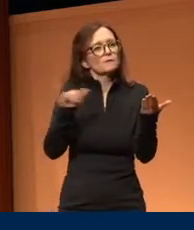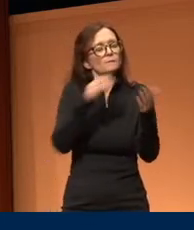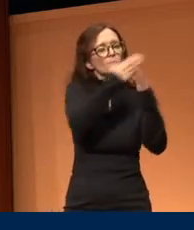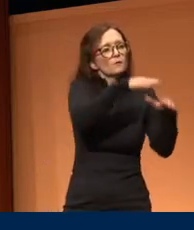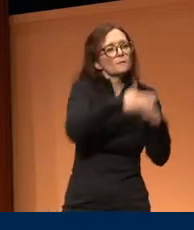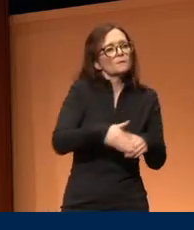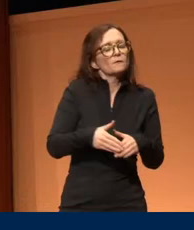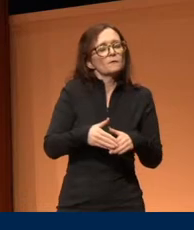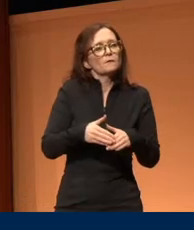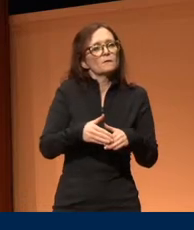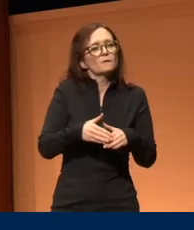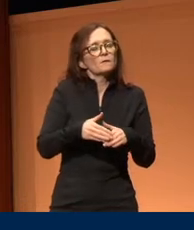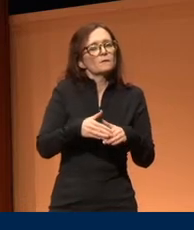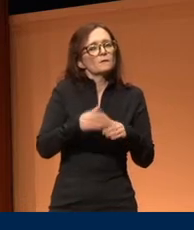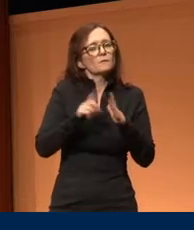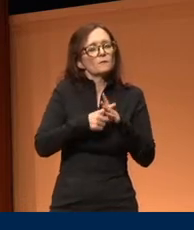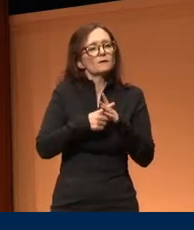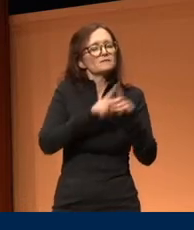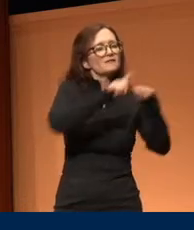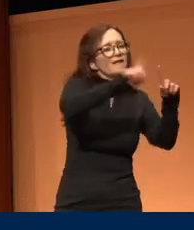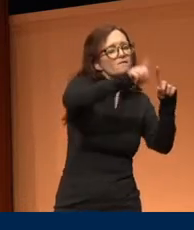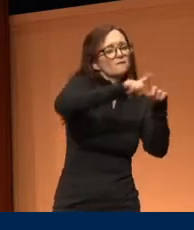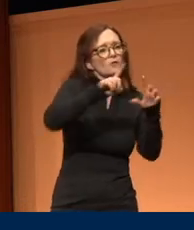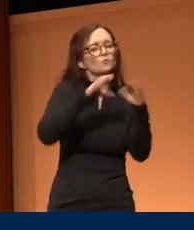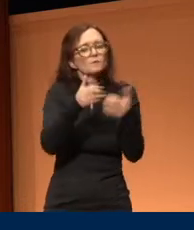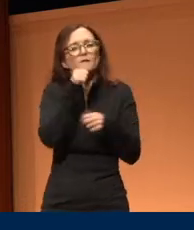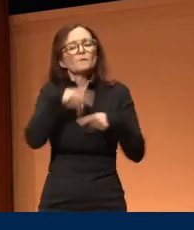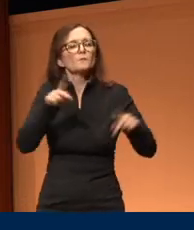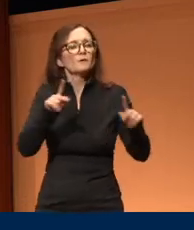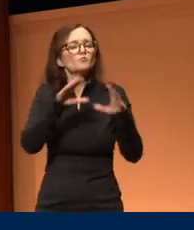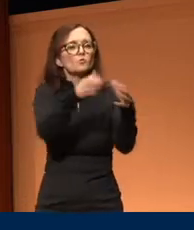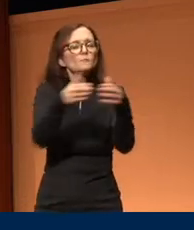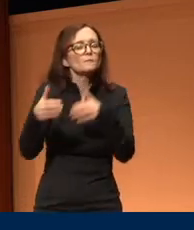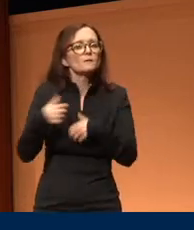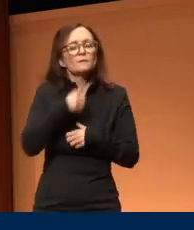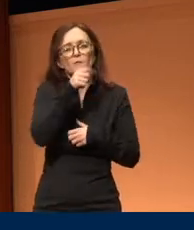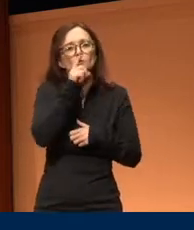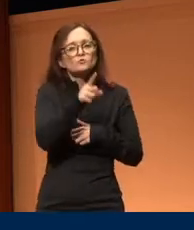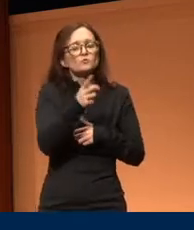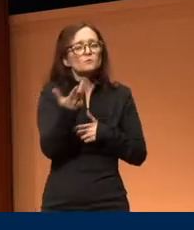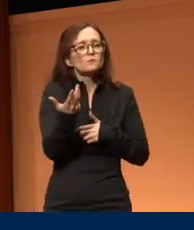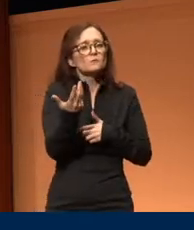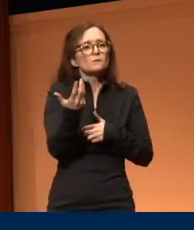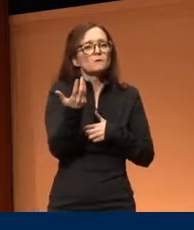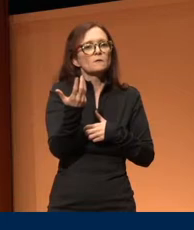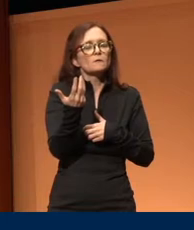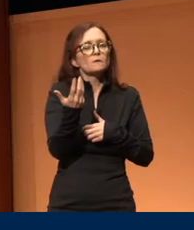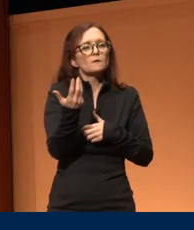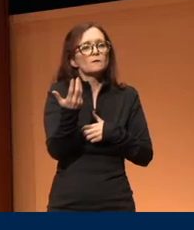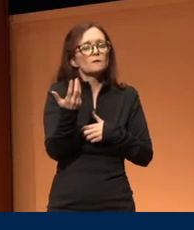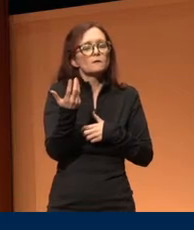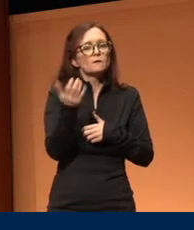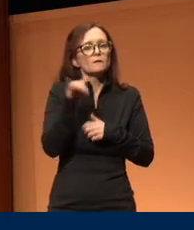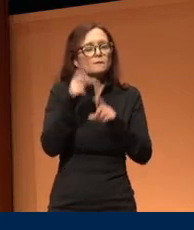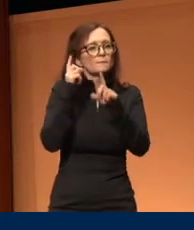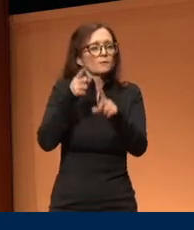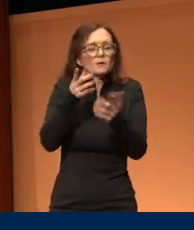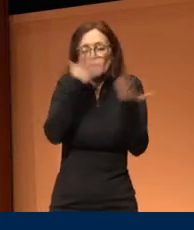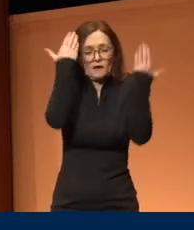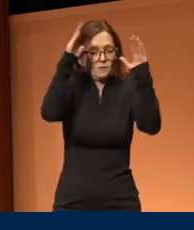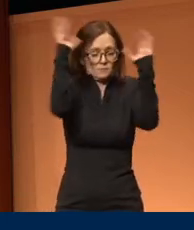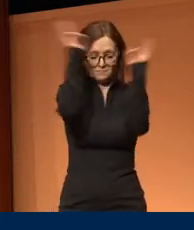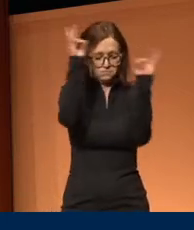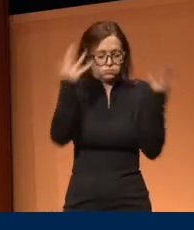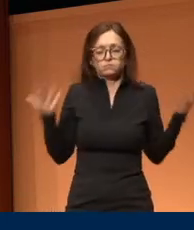down everybody again into random groups and not allowing the groups to continue. I don't know if that would have been enough, because at that point, that's